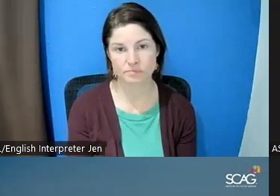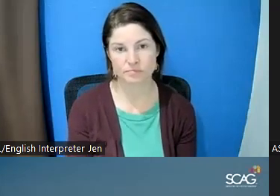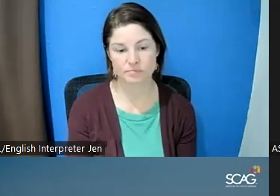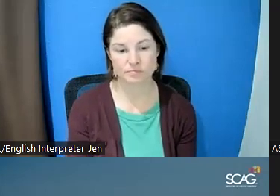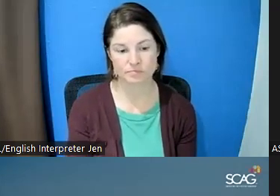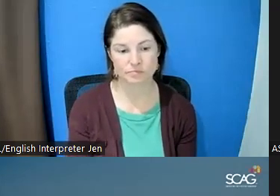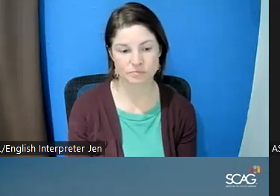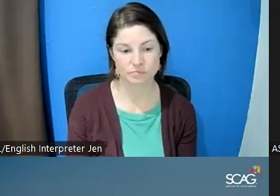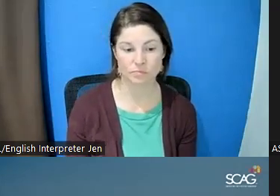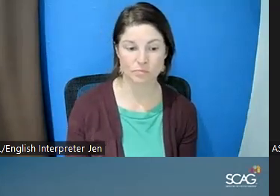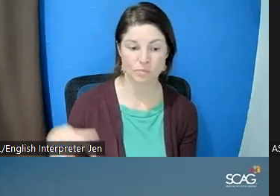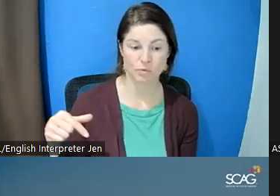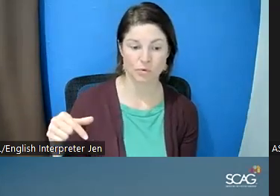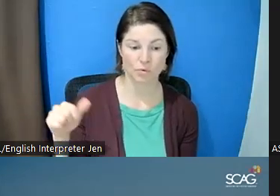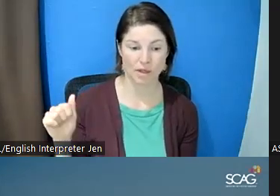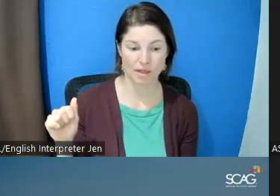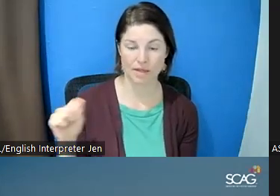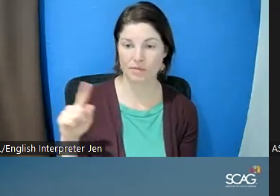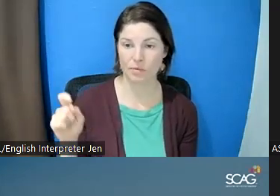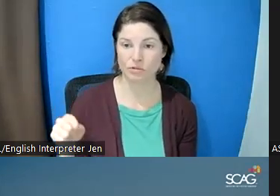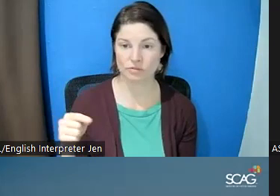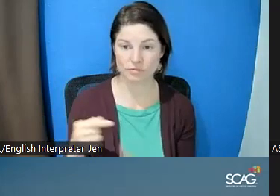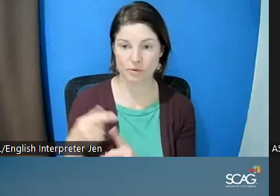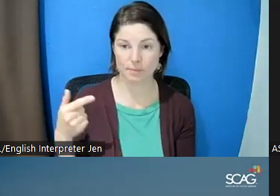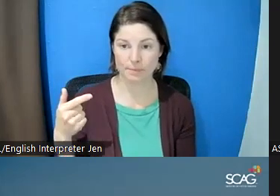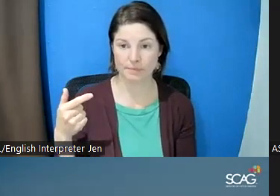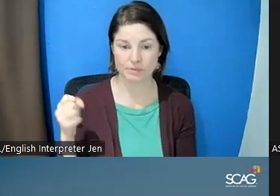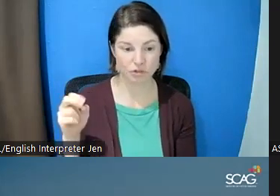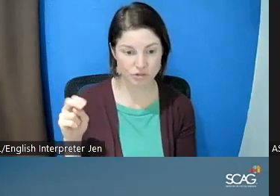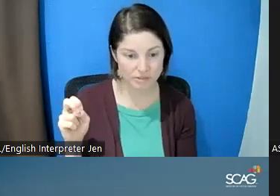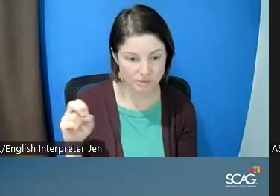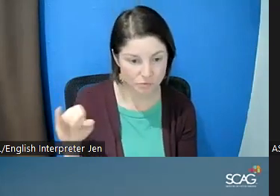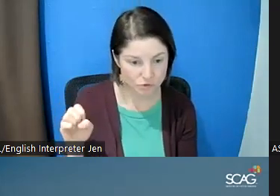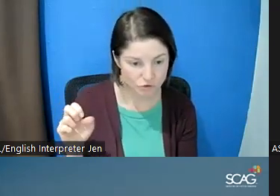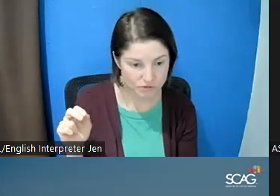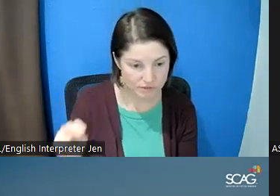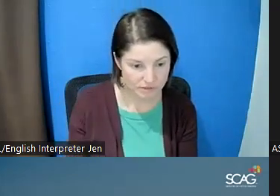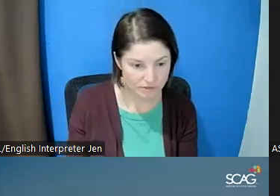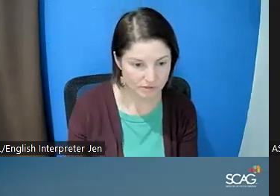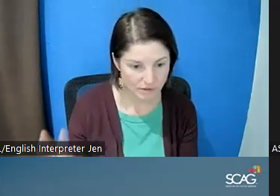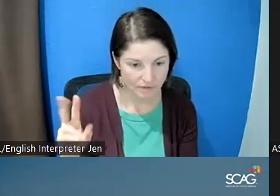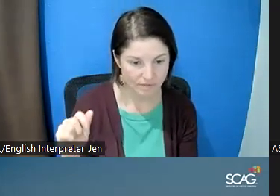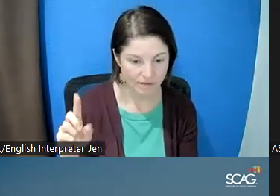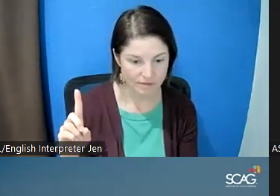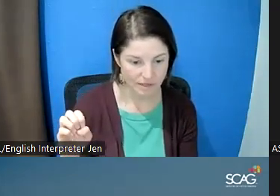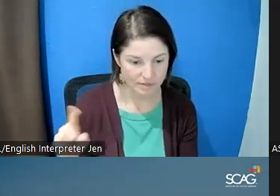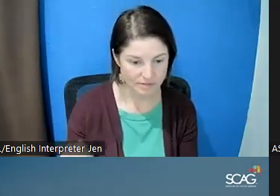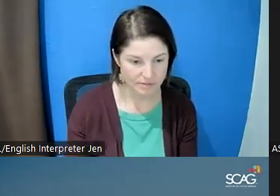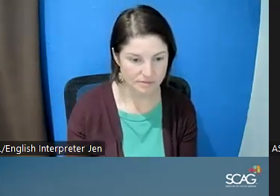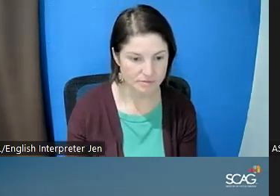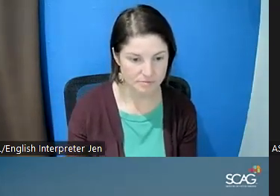from Eugene Valdez. Thank you. Yes. Okay, I will answer this in the Q&A as well.